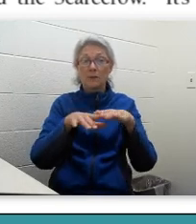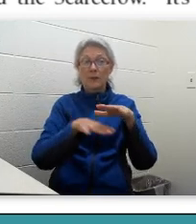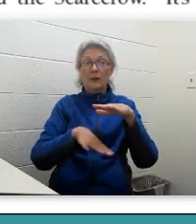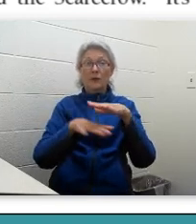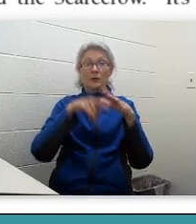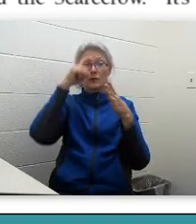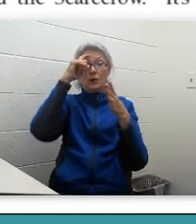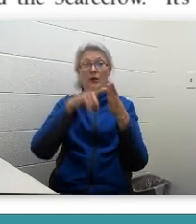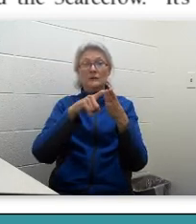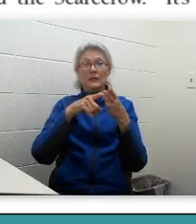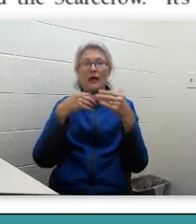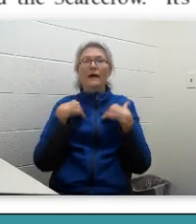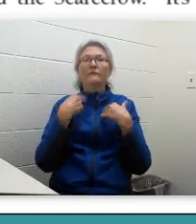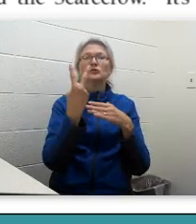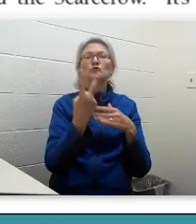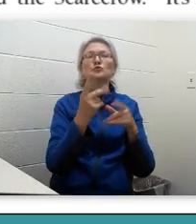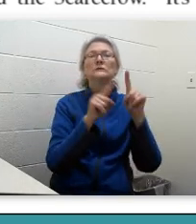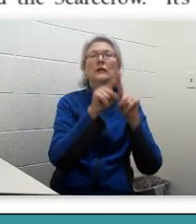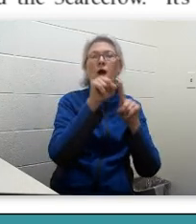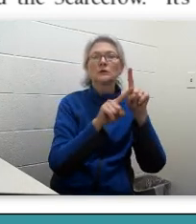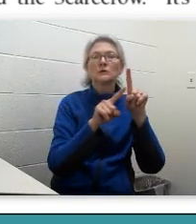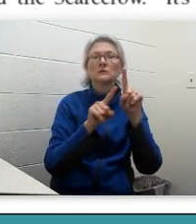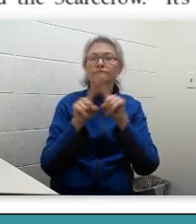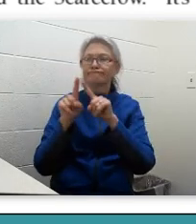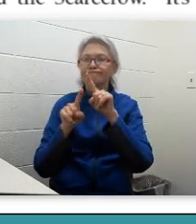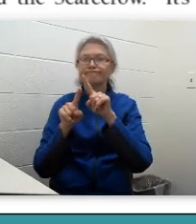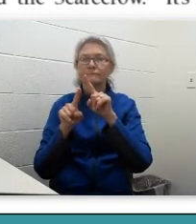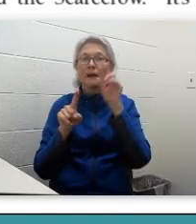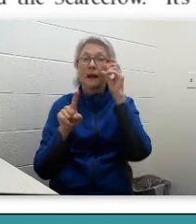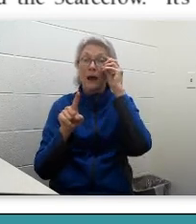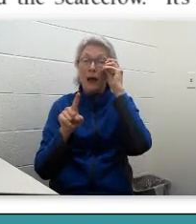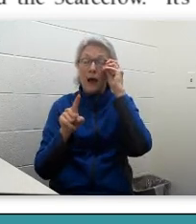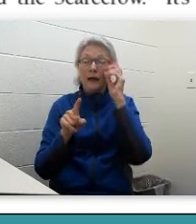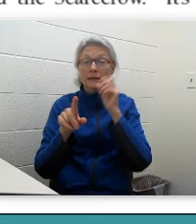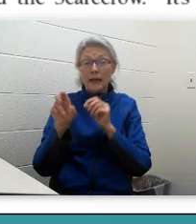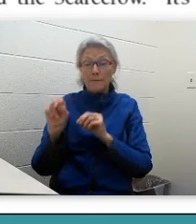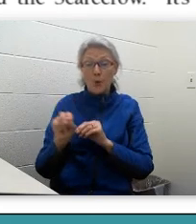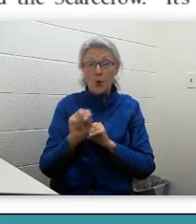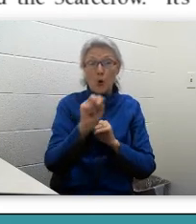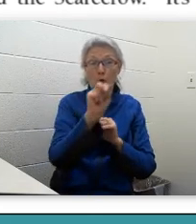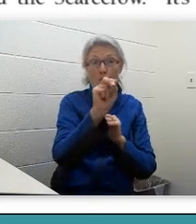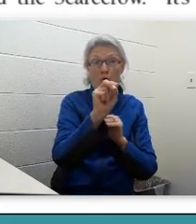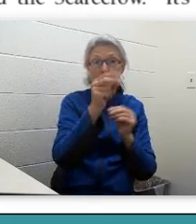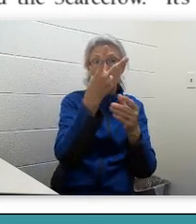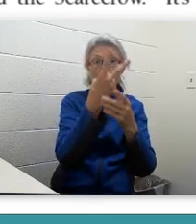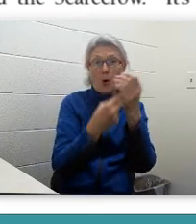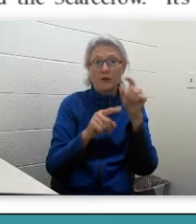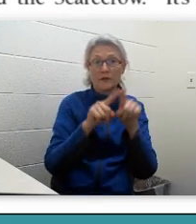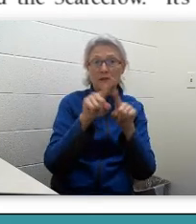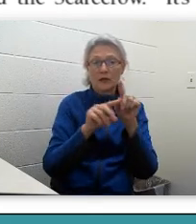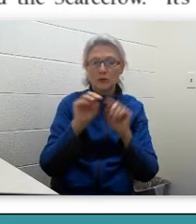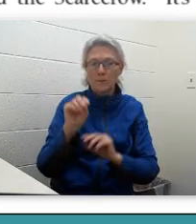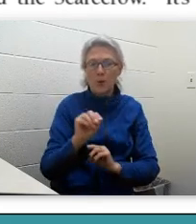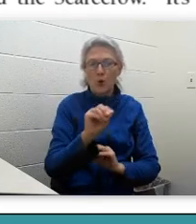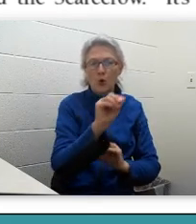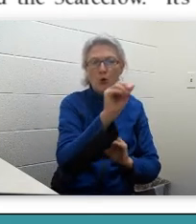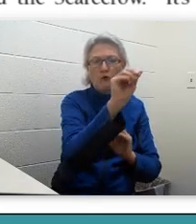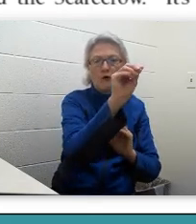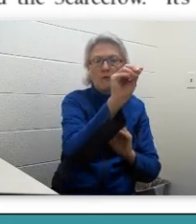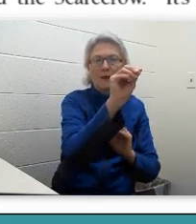notice that I have 2 stars. I would like you to take both of those stars and place them next to the parts